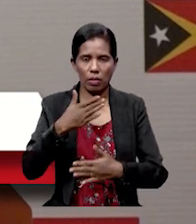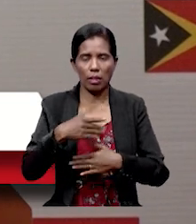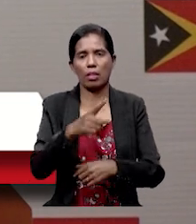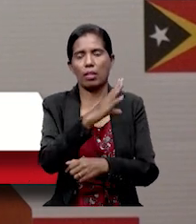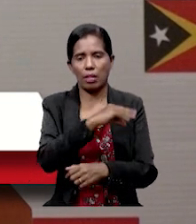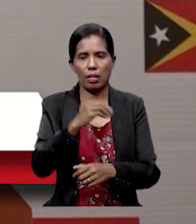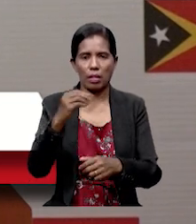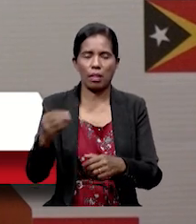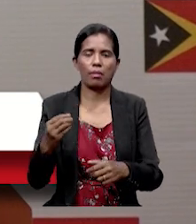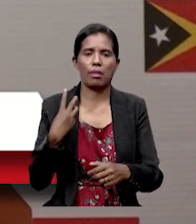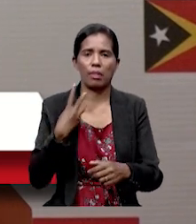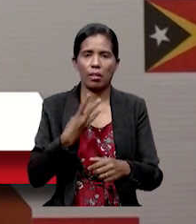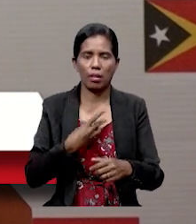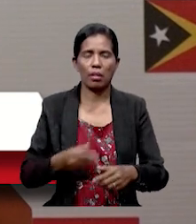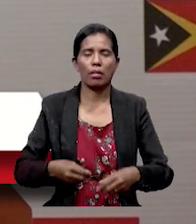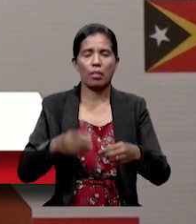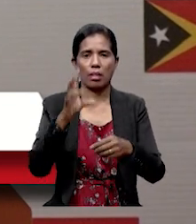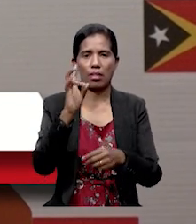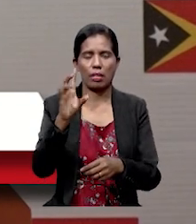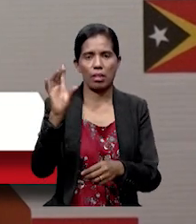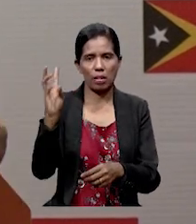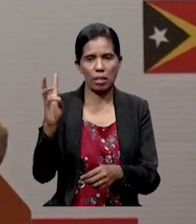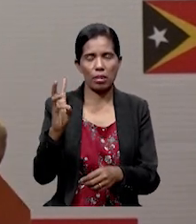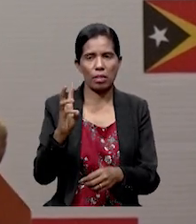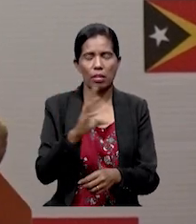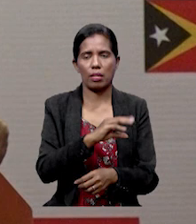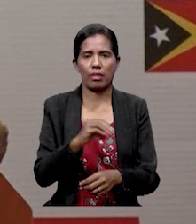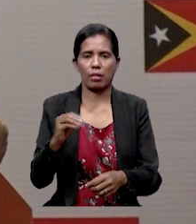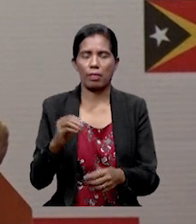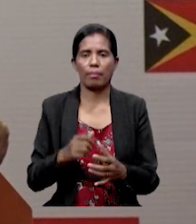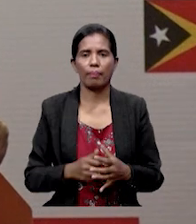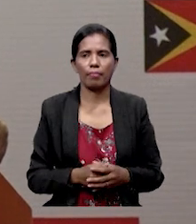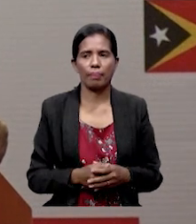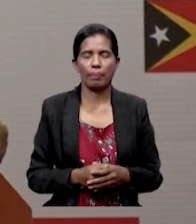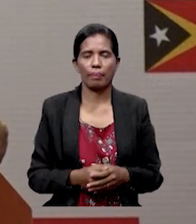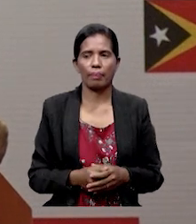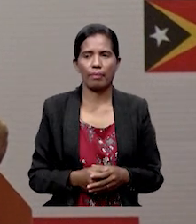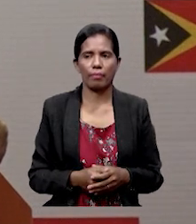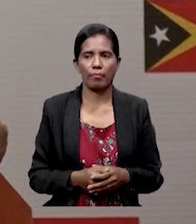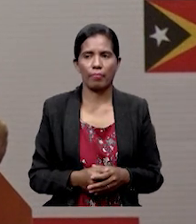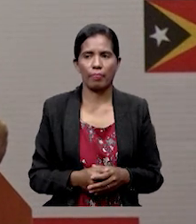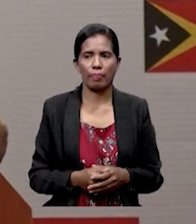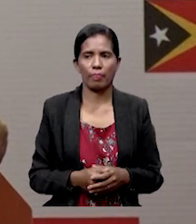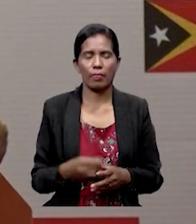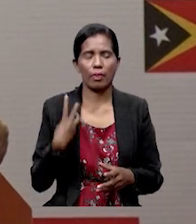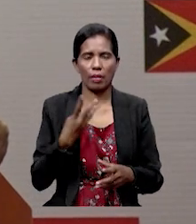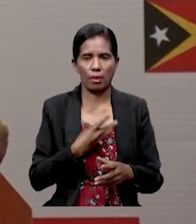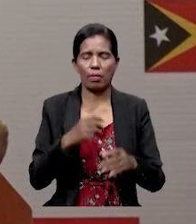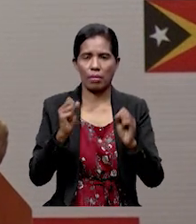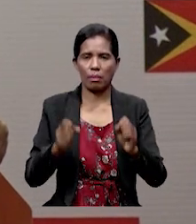in 83 or 84, well-known Polish. I took a course with him